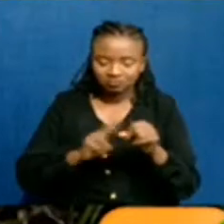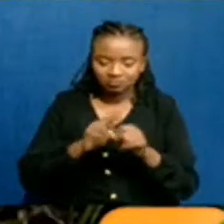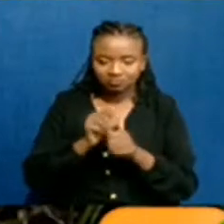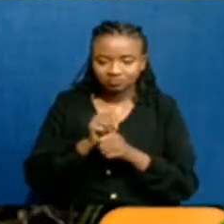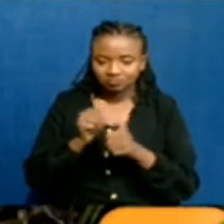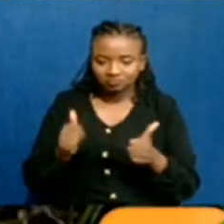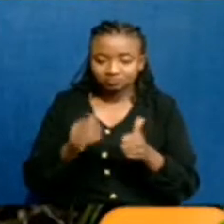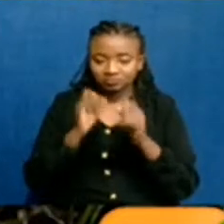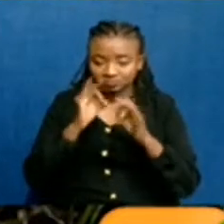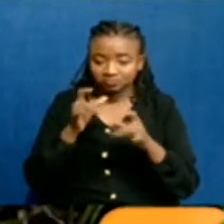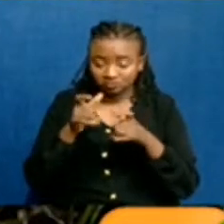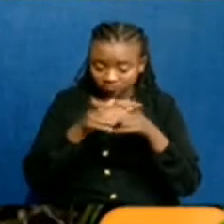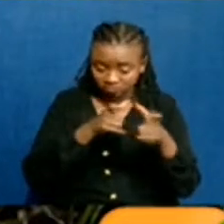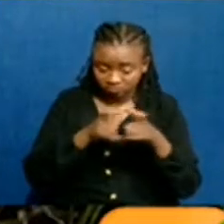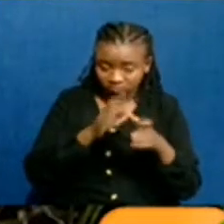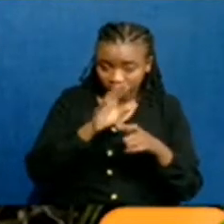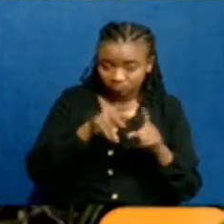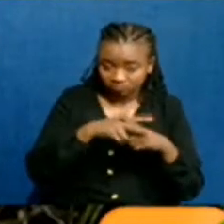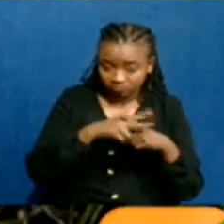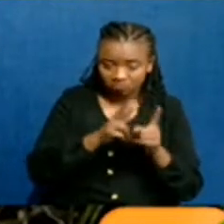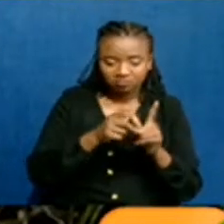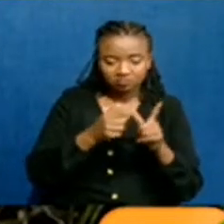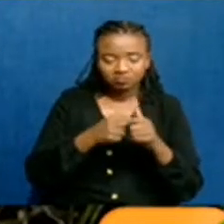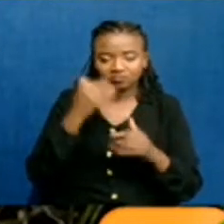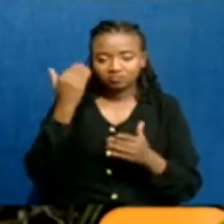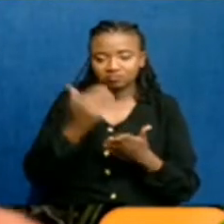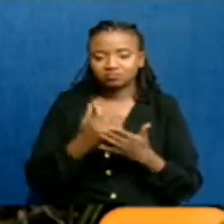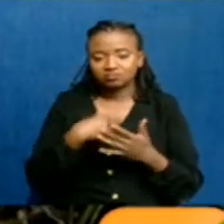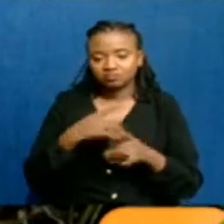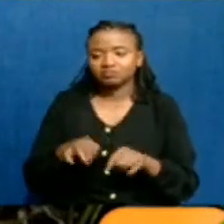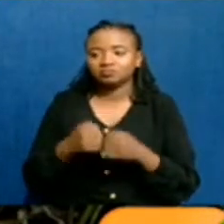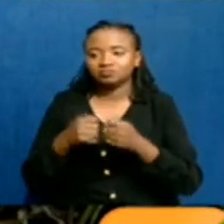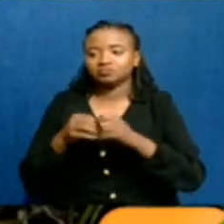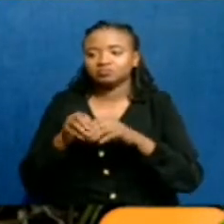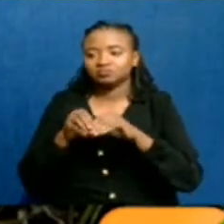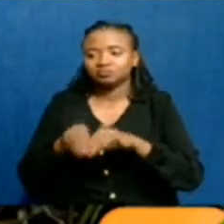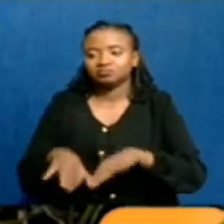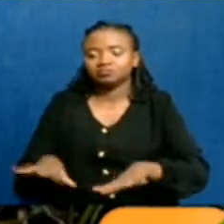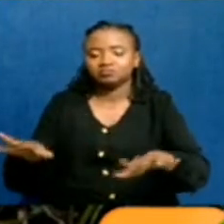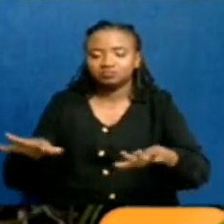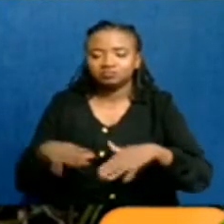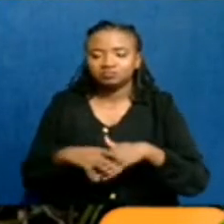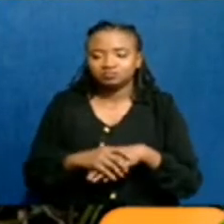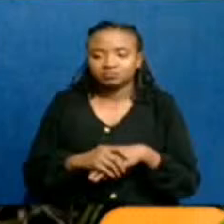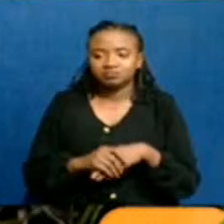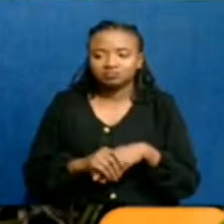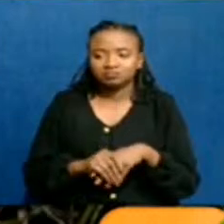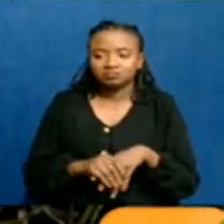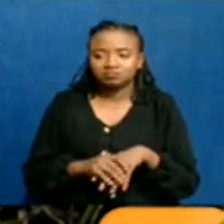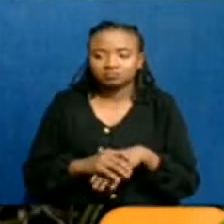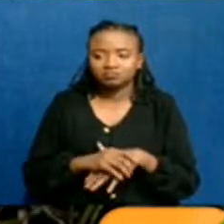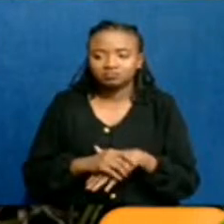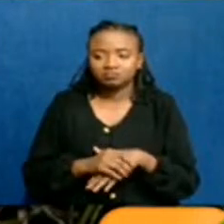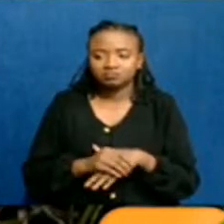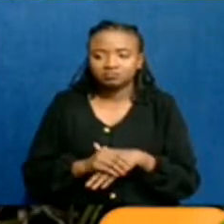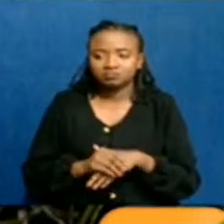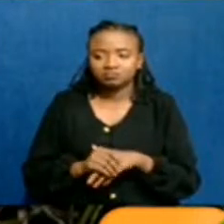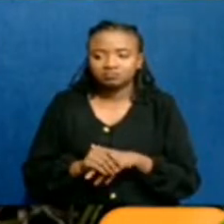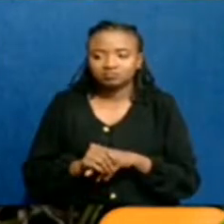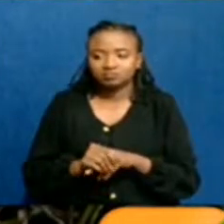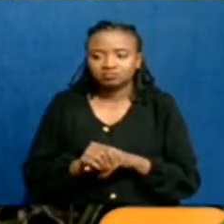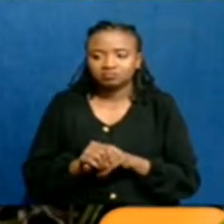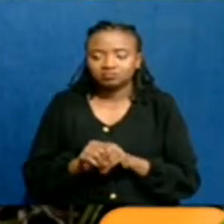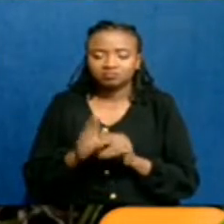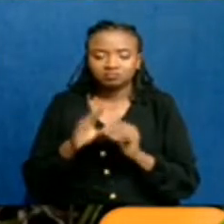at source, you stop it going to the dump sites. So the waste from here, Dunga Beach, has not gone to the dump sites since